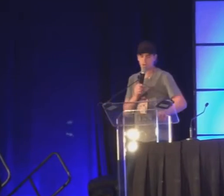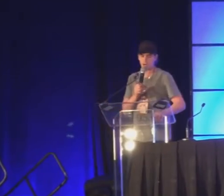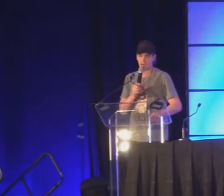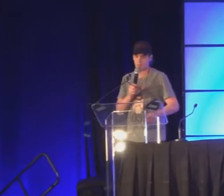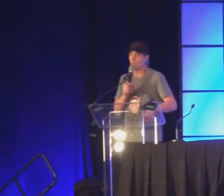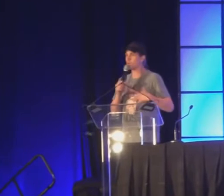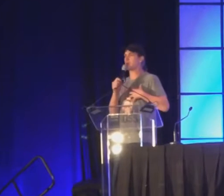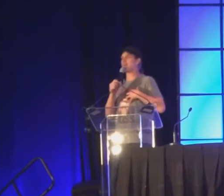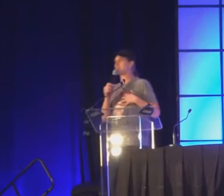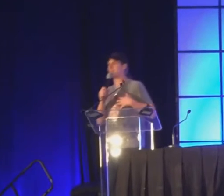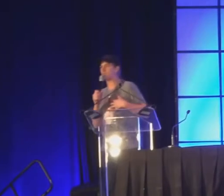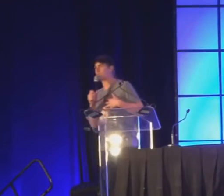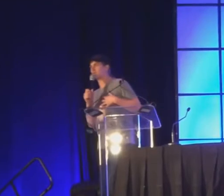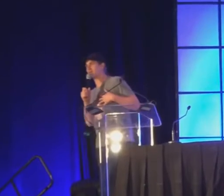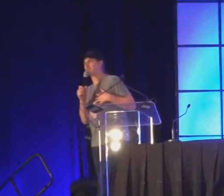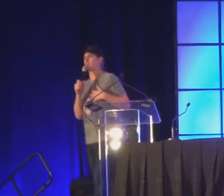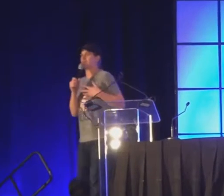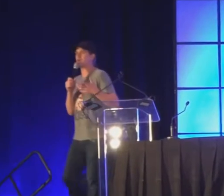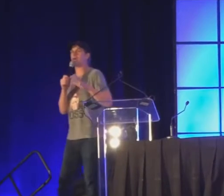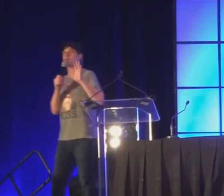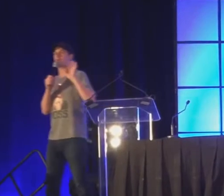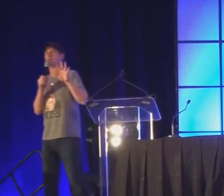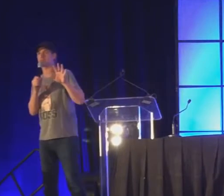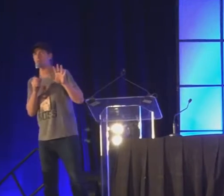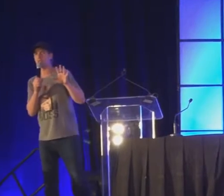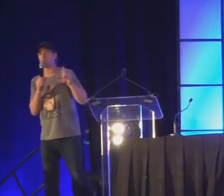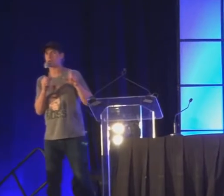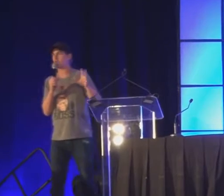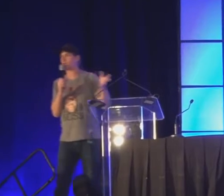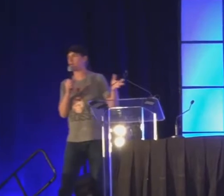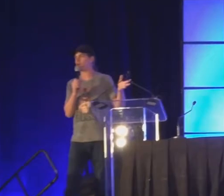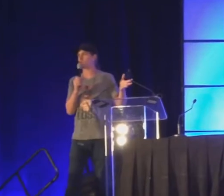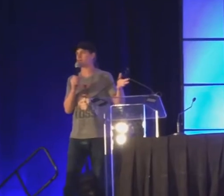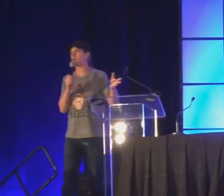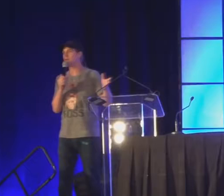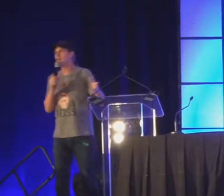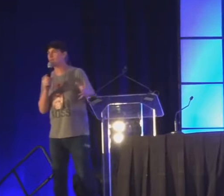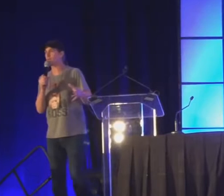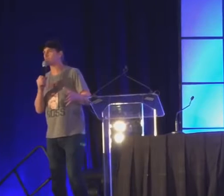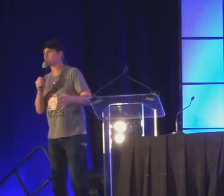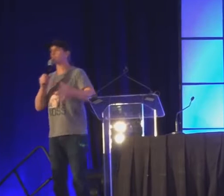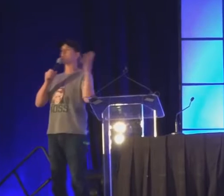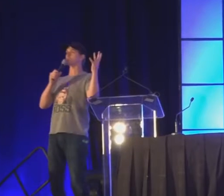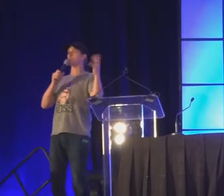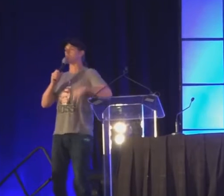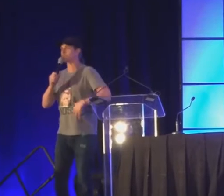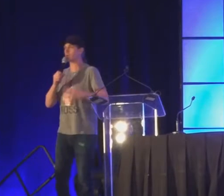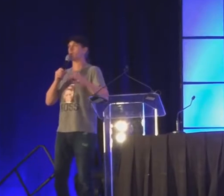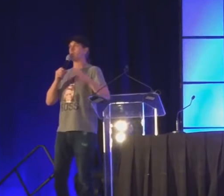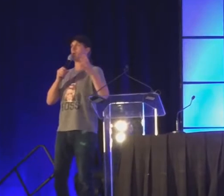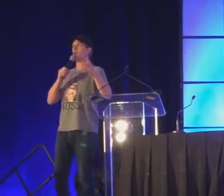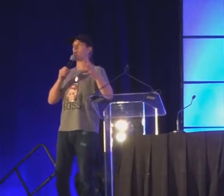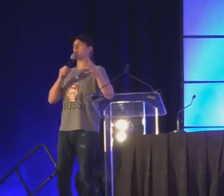into him, which I didn't think he'd remember me, because I'm like, and I ran into him in New York in a hotel. And I remember he was like, Jason. I